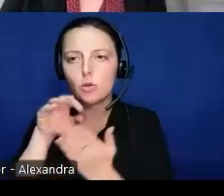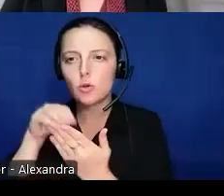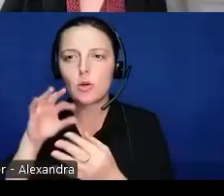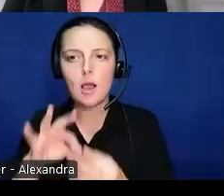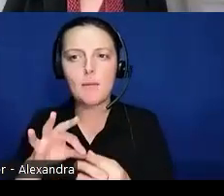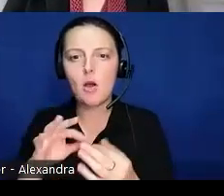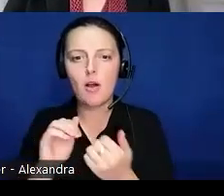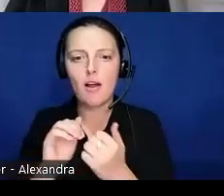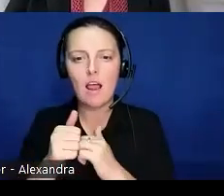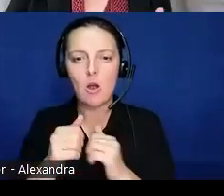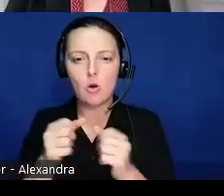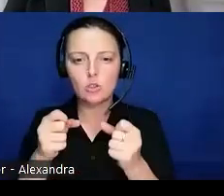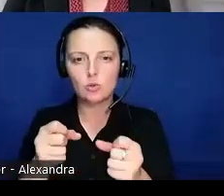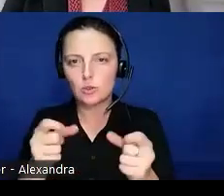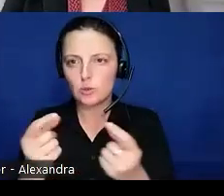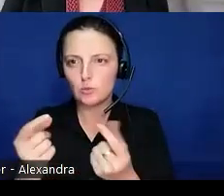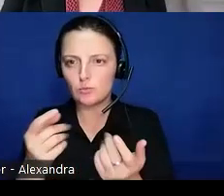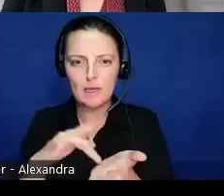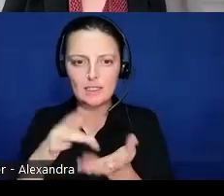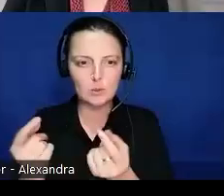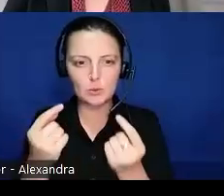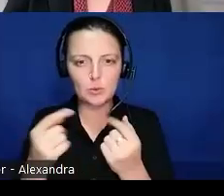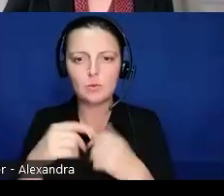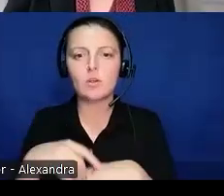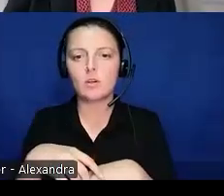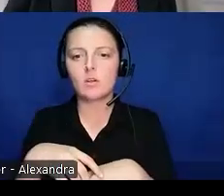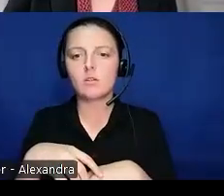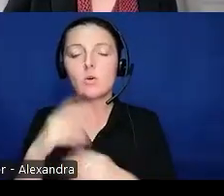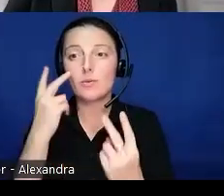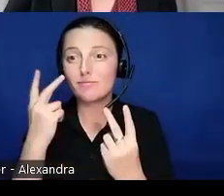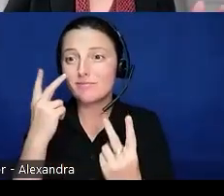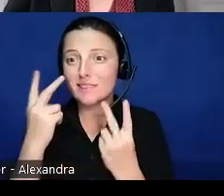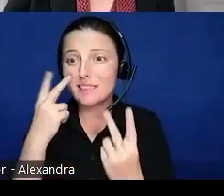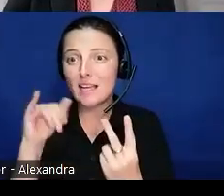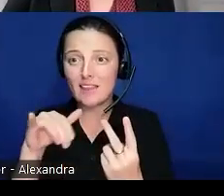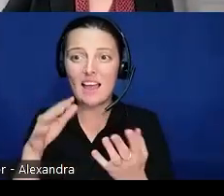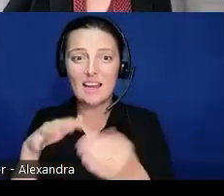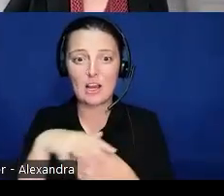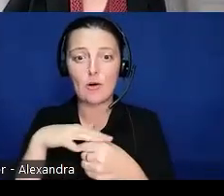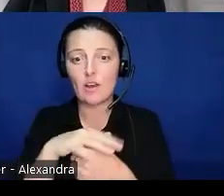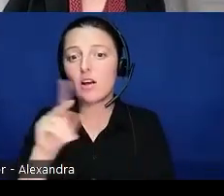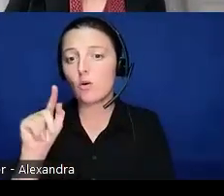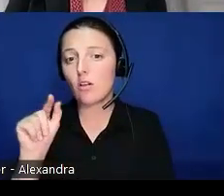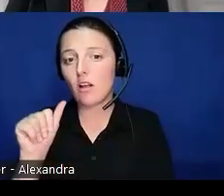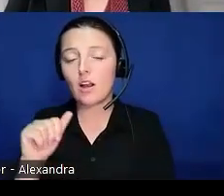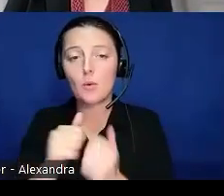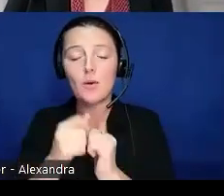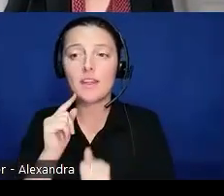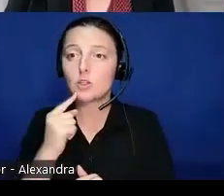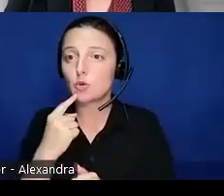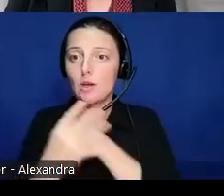such extreme disparities in poverty. This was just really, really fascinating for me,